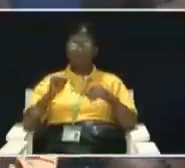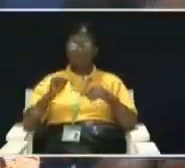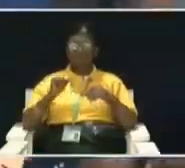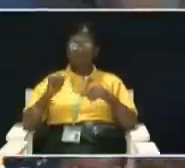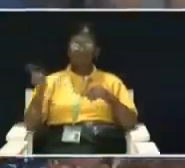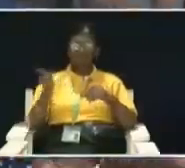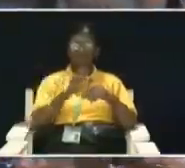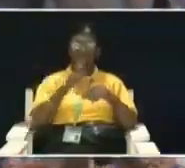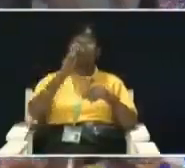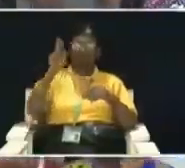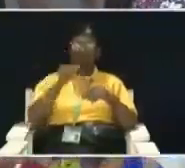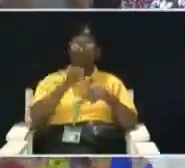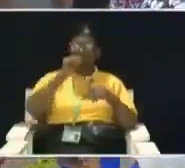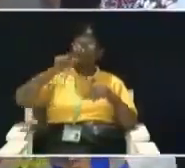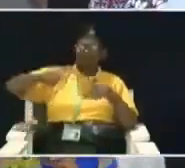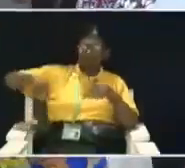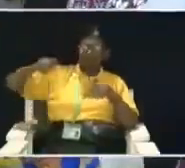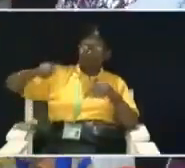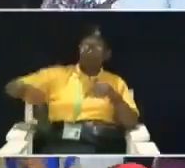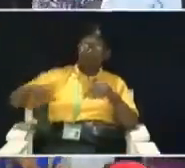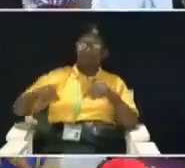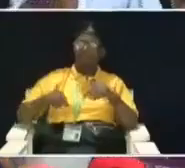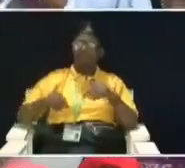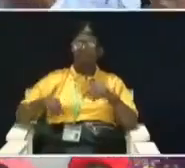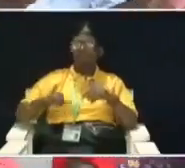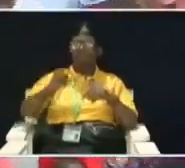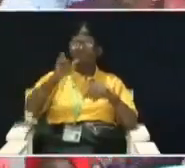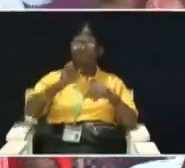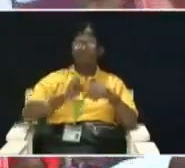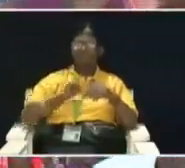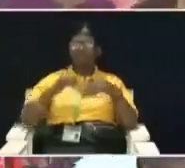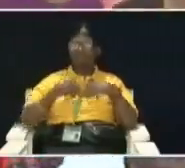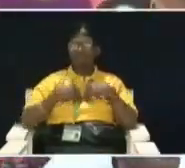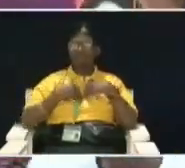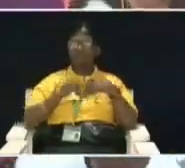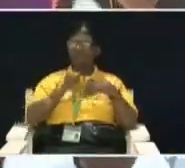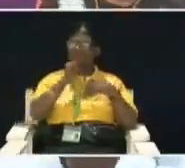You're not late yet. I've not yet said 12, so keep coming.